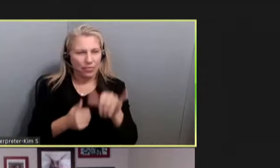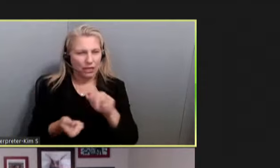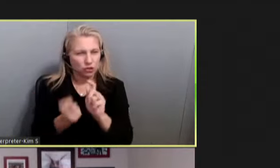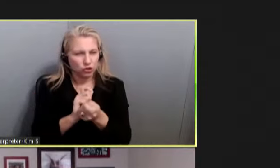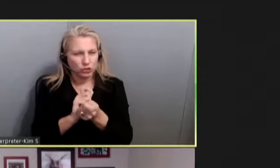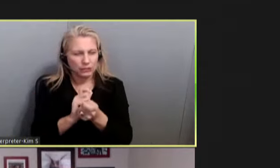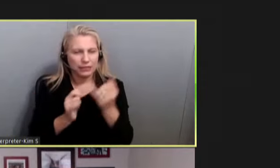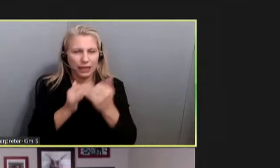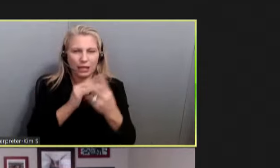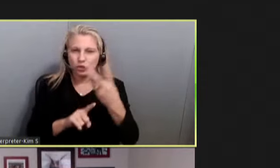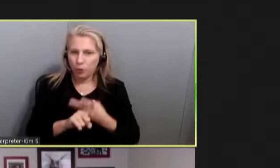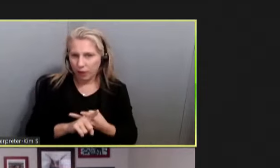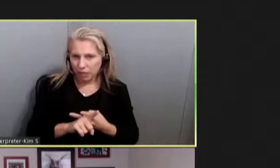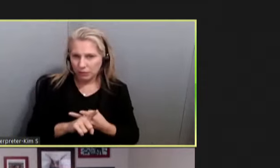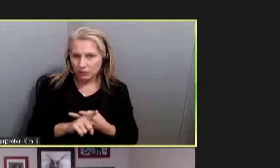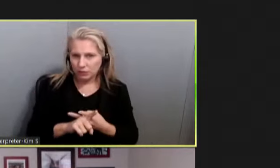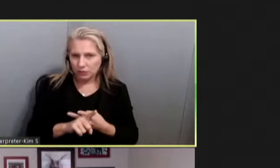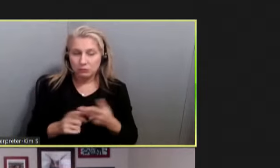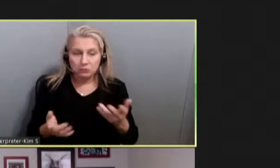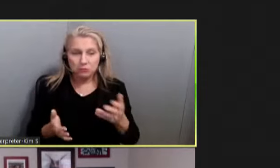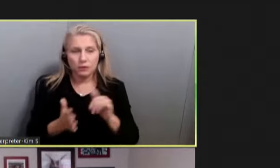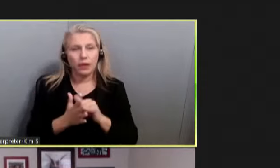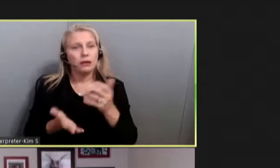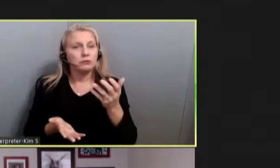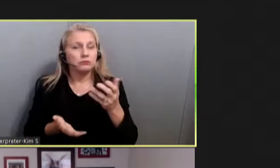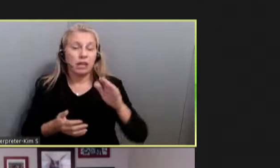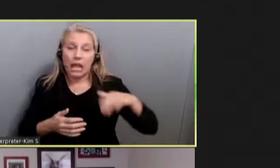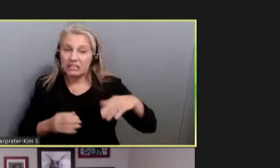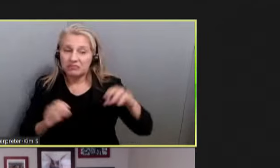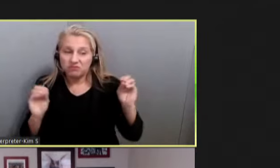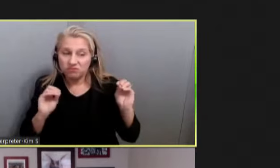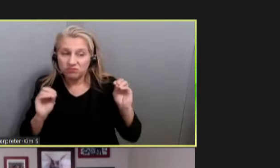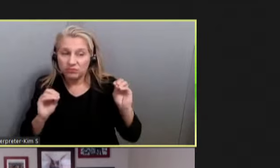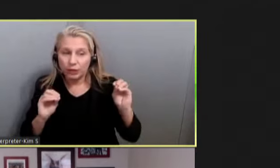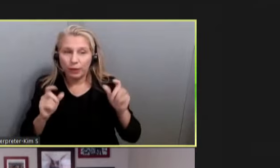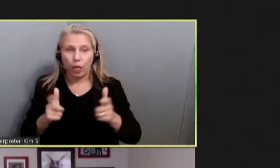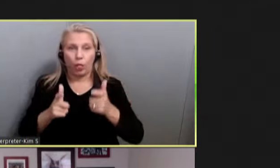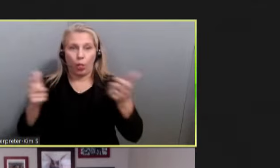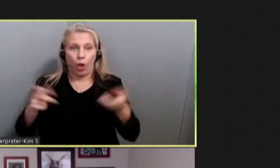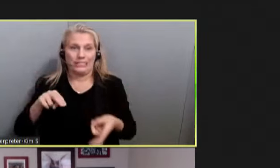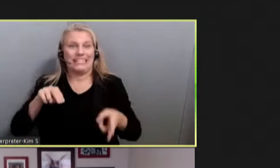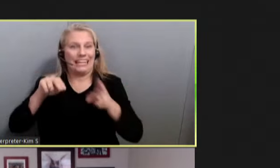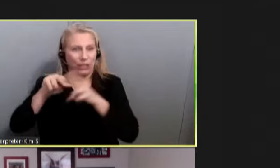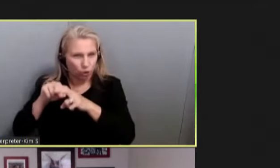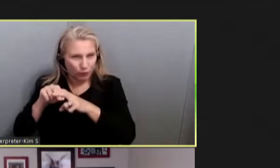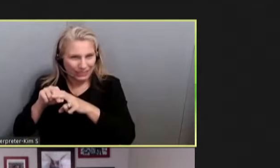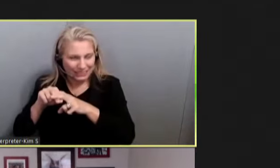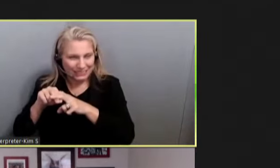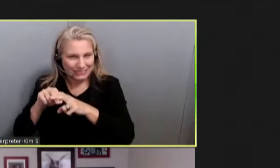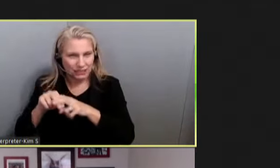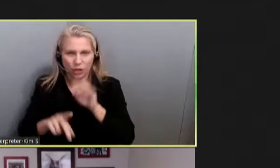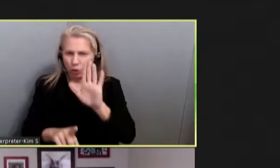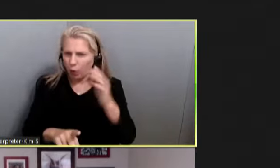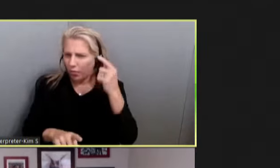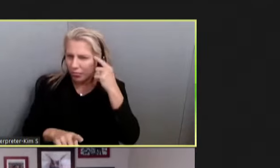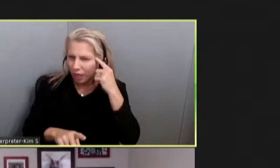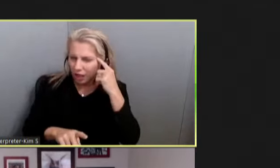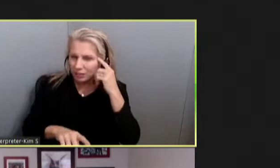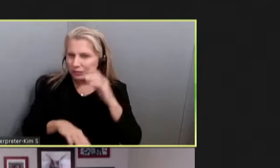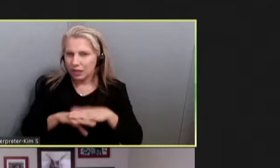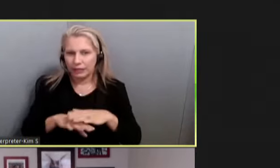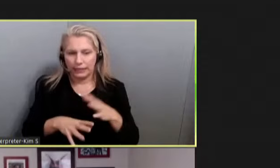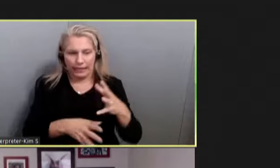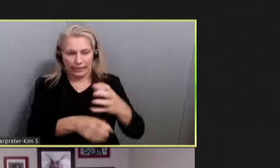the last 2 months, and given the fact that there hasn't been any kind of large increase, just your thoughts on the